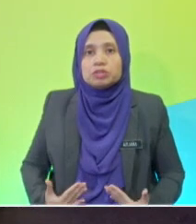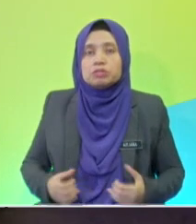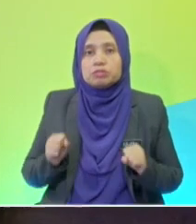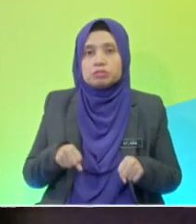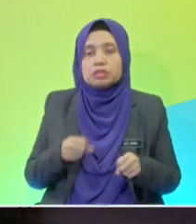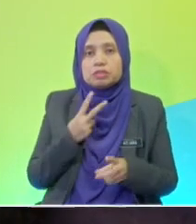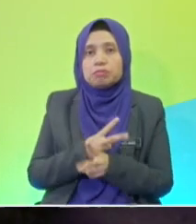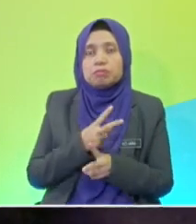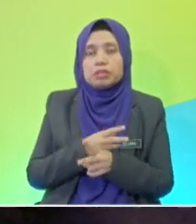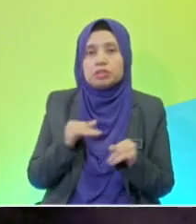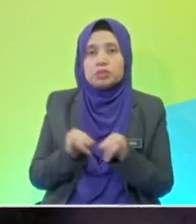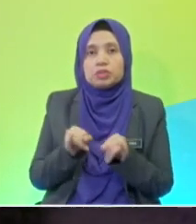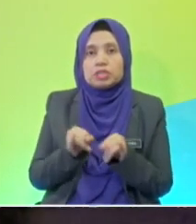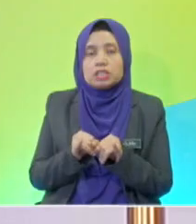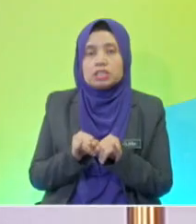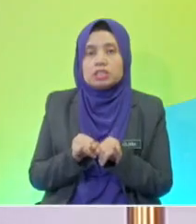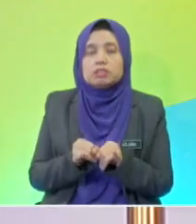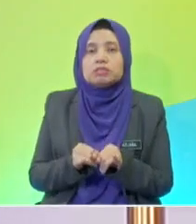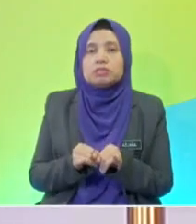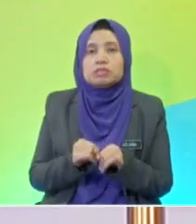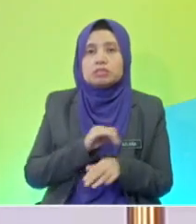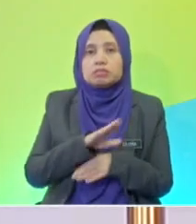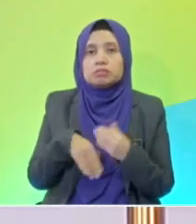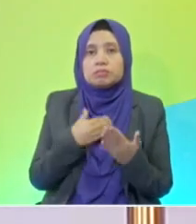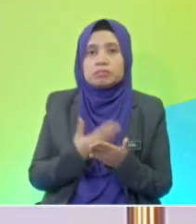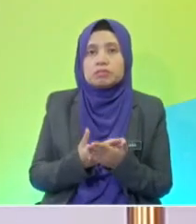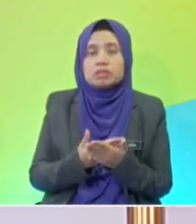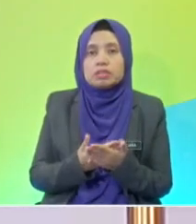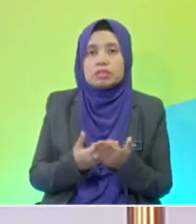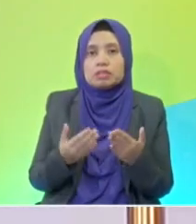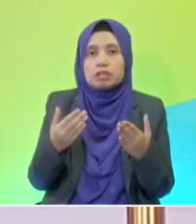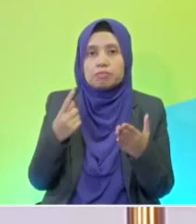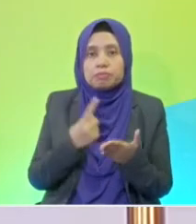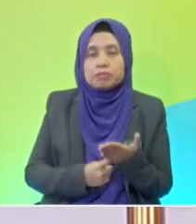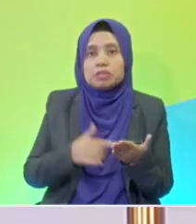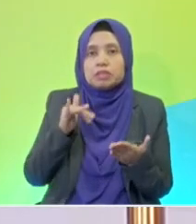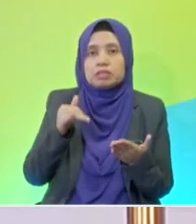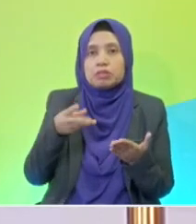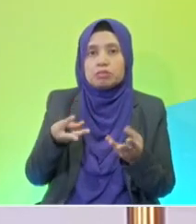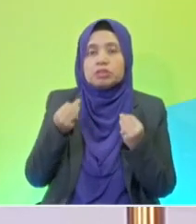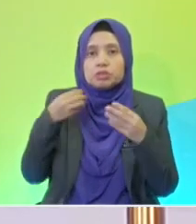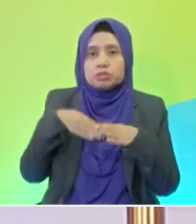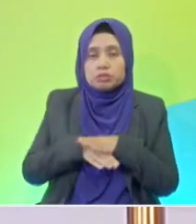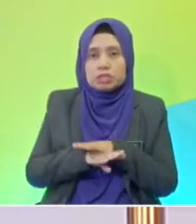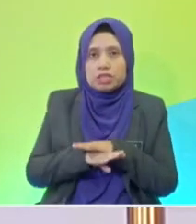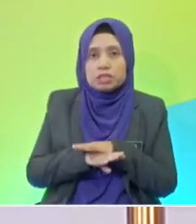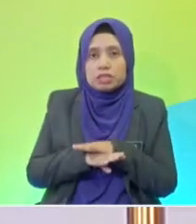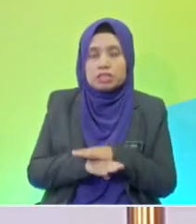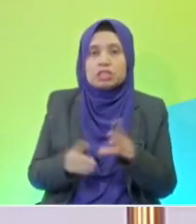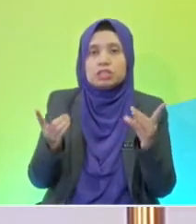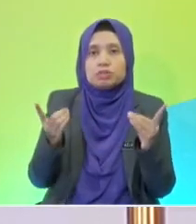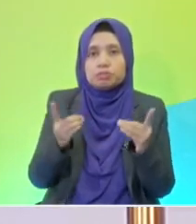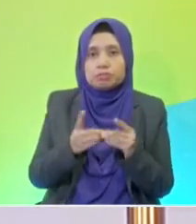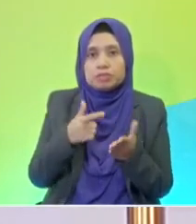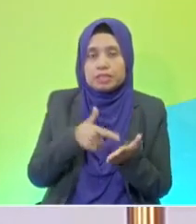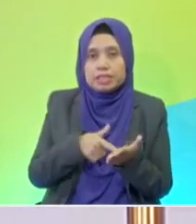Alright, okay. Okay. Alright, people at home, please think as well what you want to put inside the time capsule. And we are going to be coming back after a very